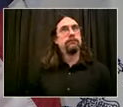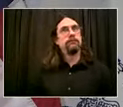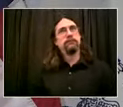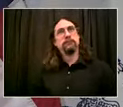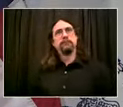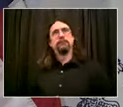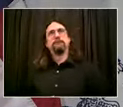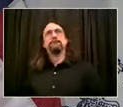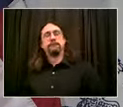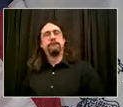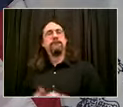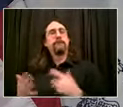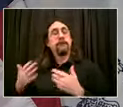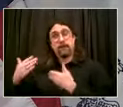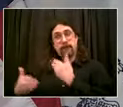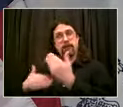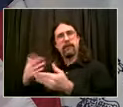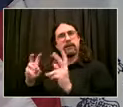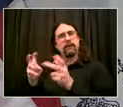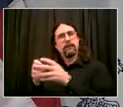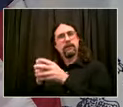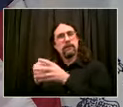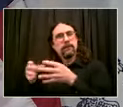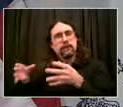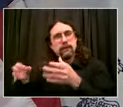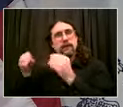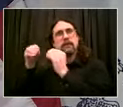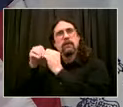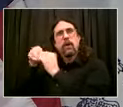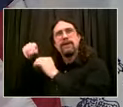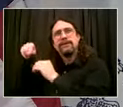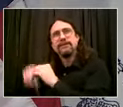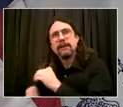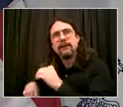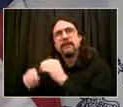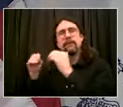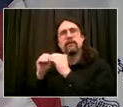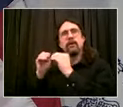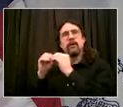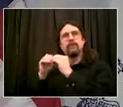structure. Go ahead. The next is Caroline from Gothamist.